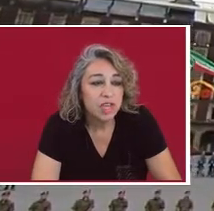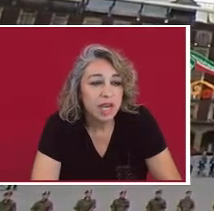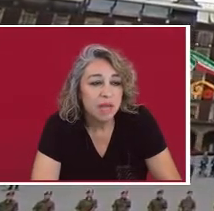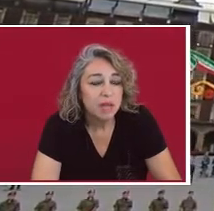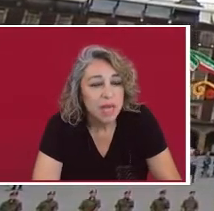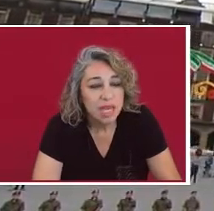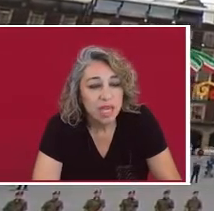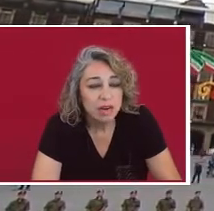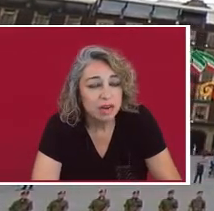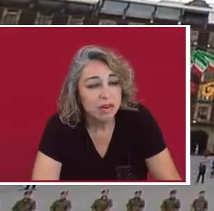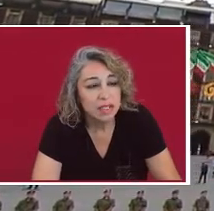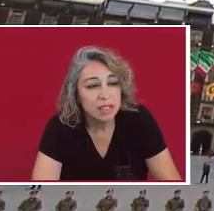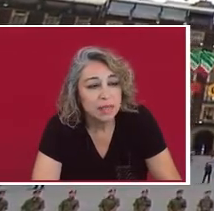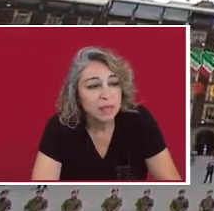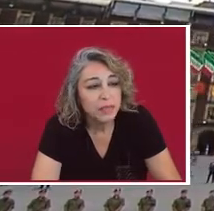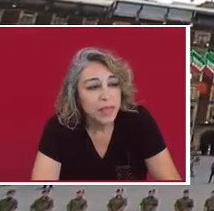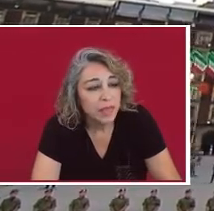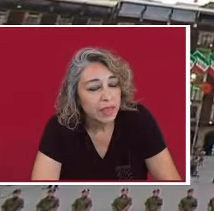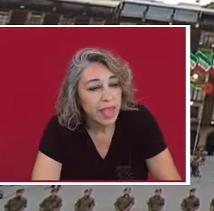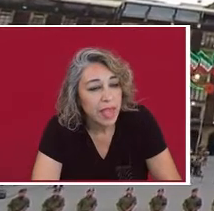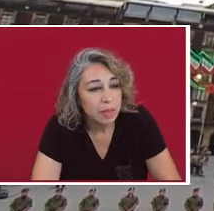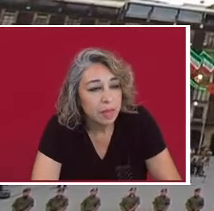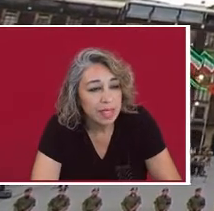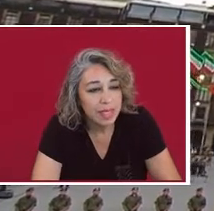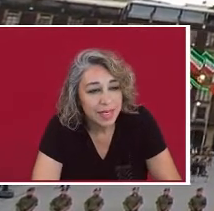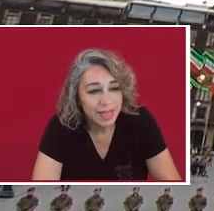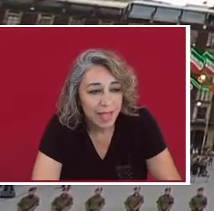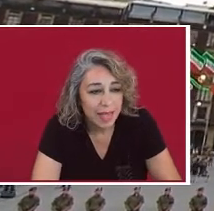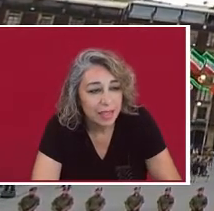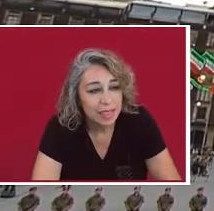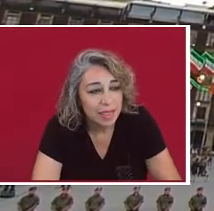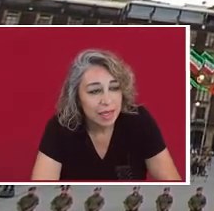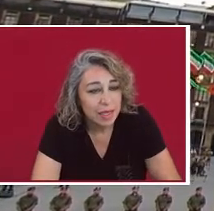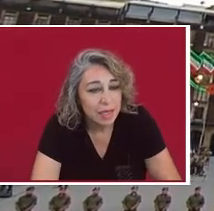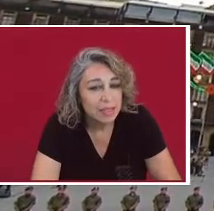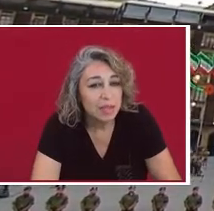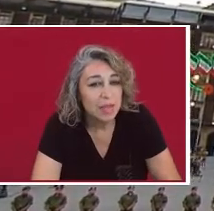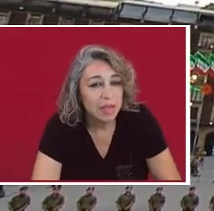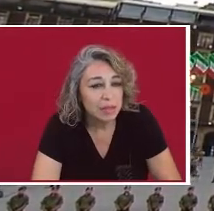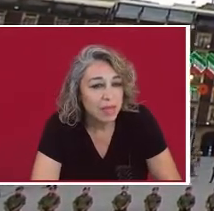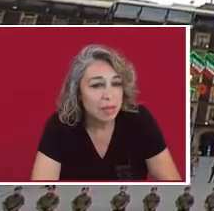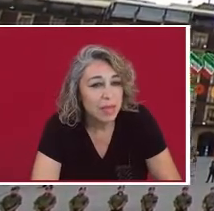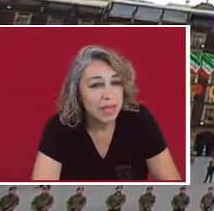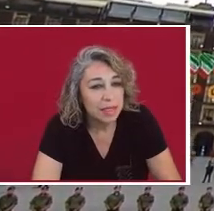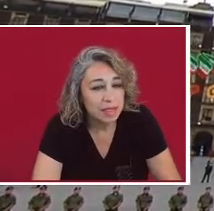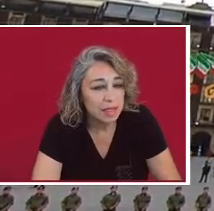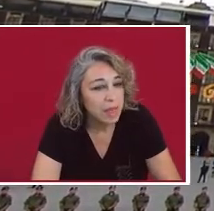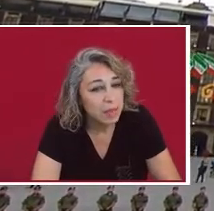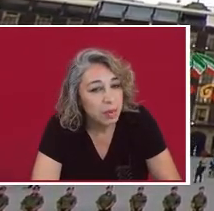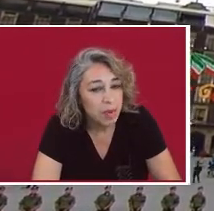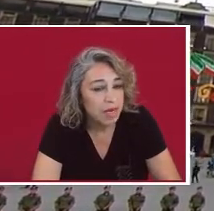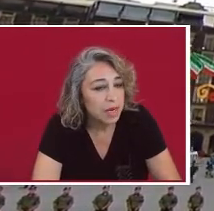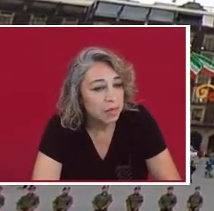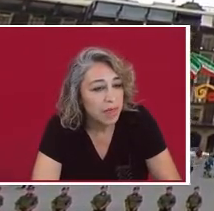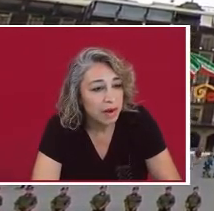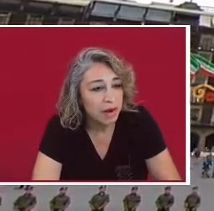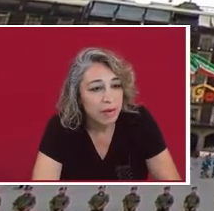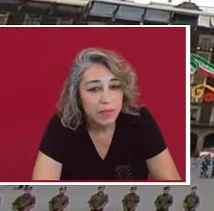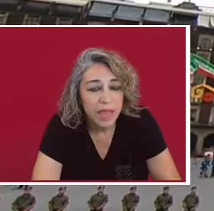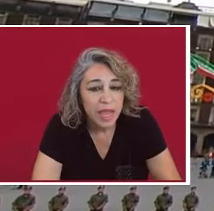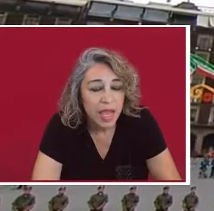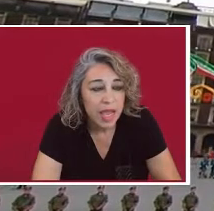first time in many years that they had a president-elect, someone that was there because the people wanted him